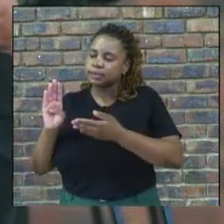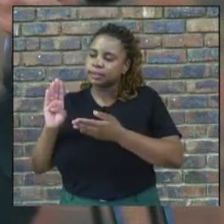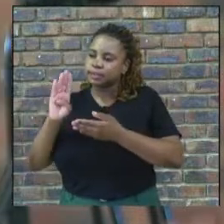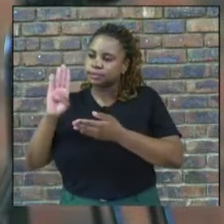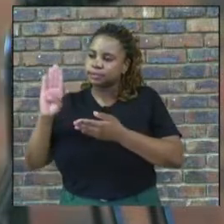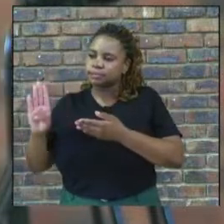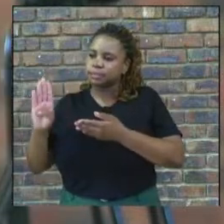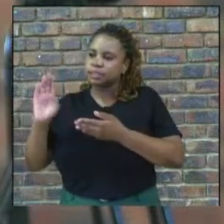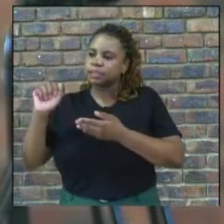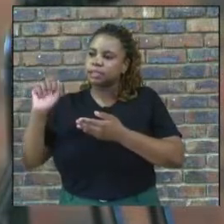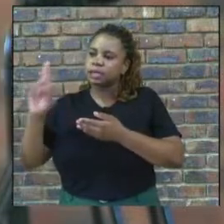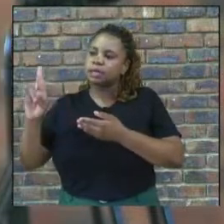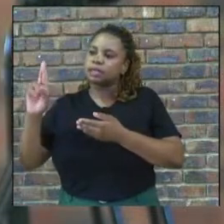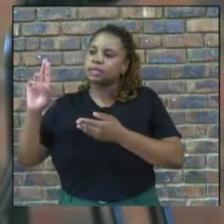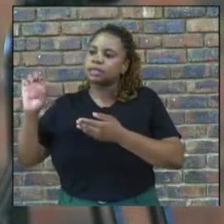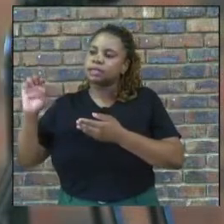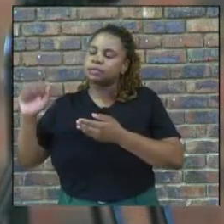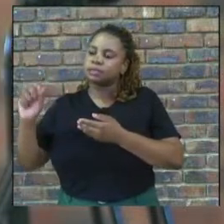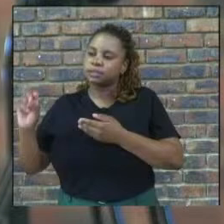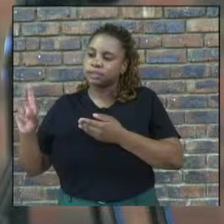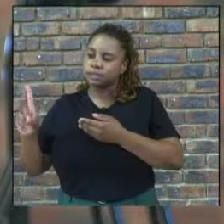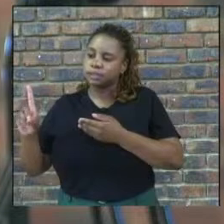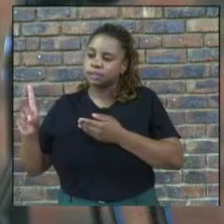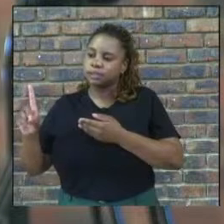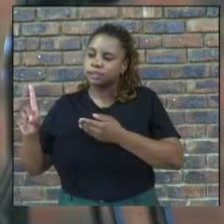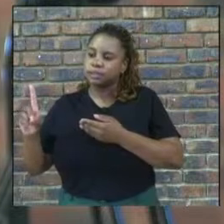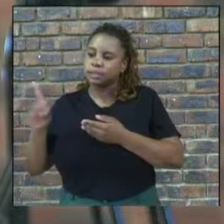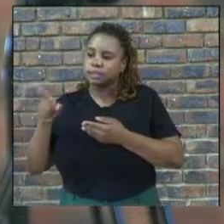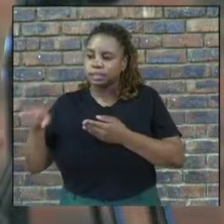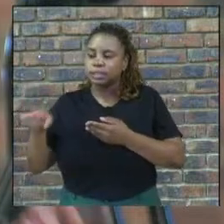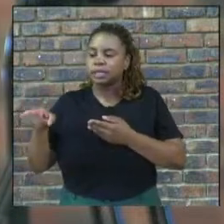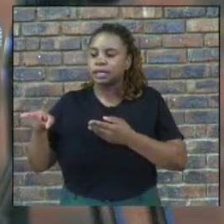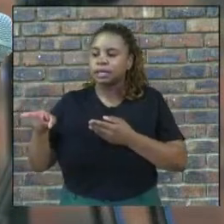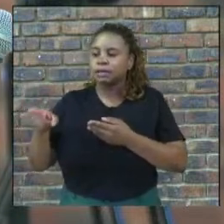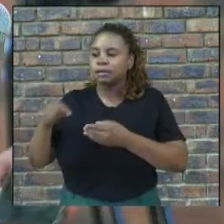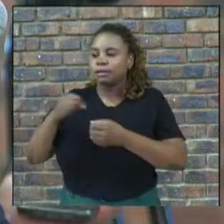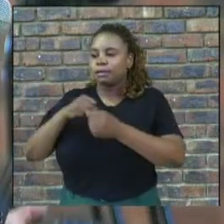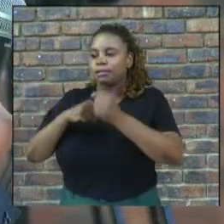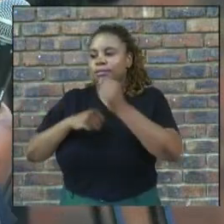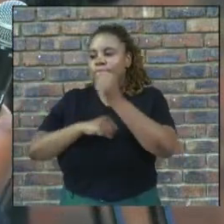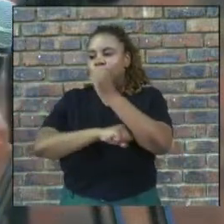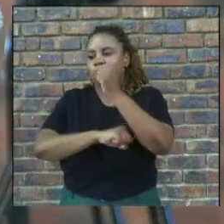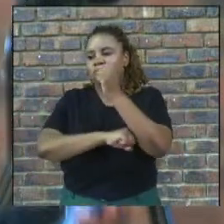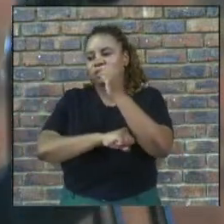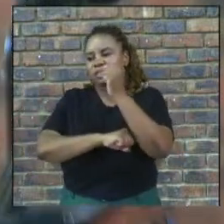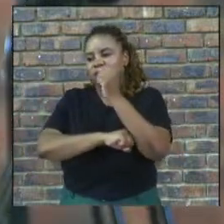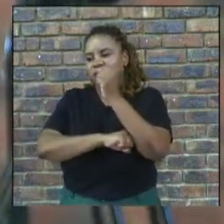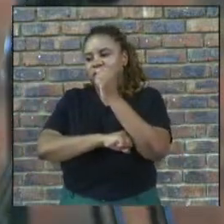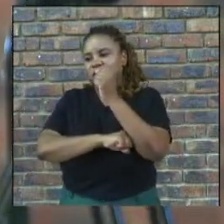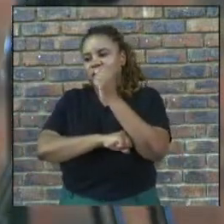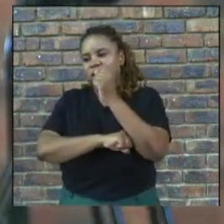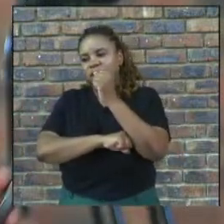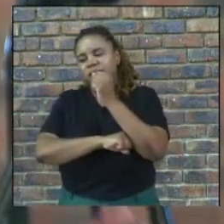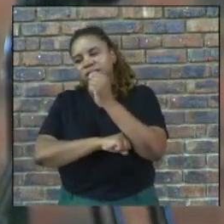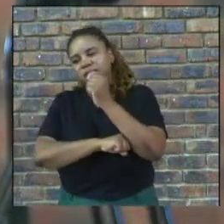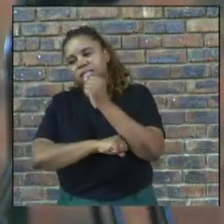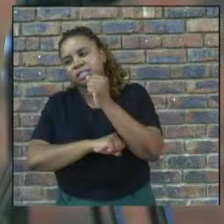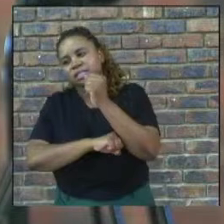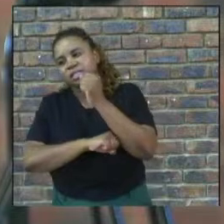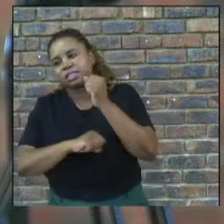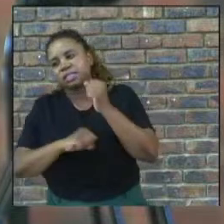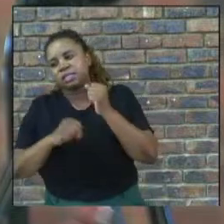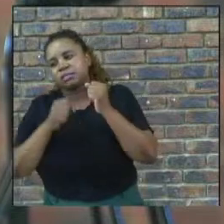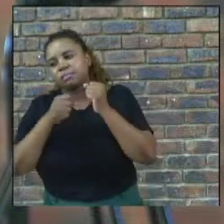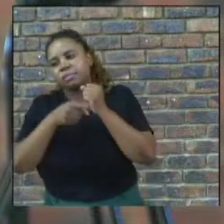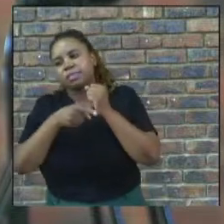we communicate a lot via social media as well. So that you are empowered, as honorable member was saying, a lot of this information is available on